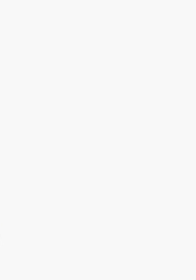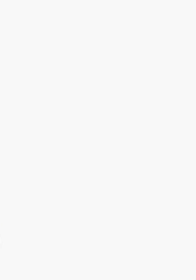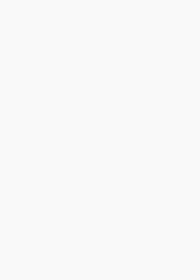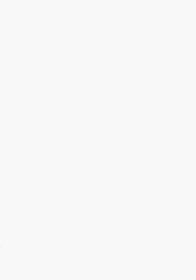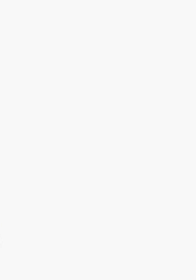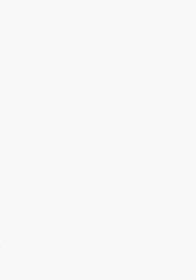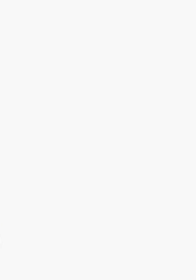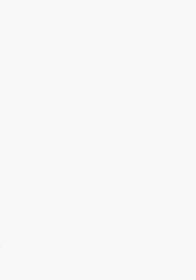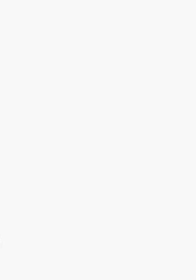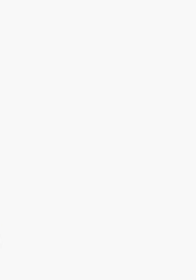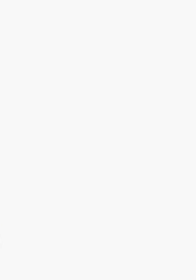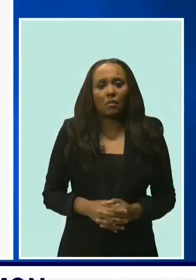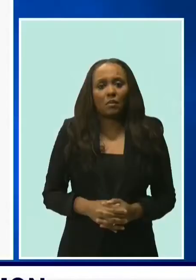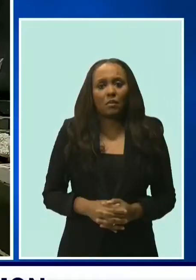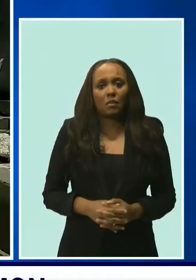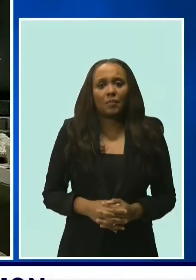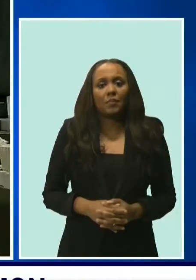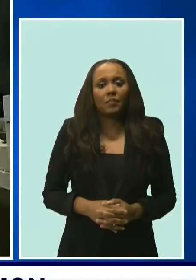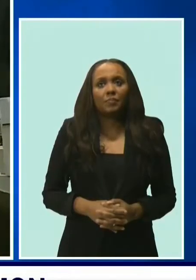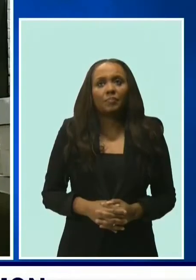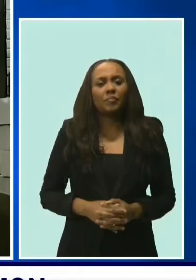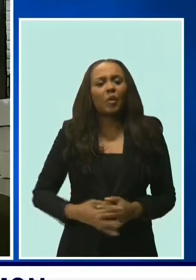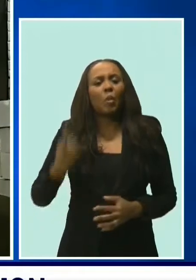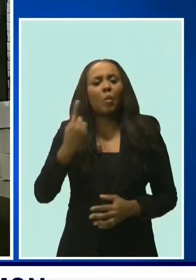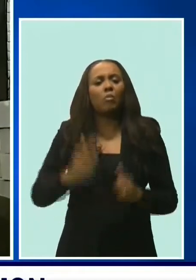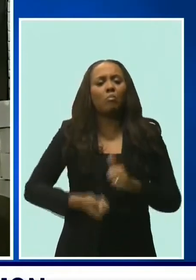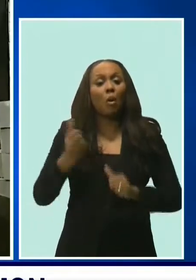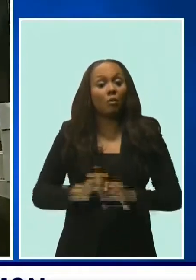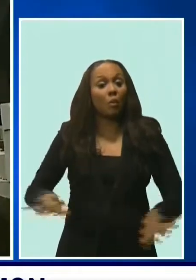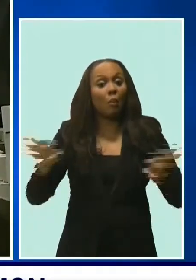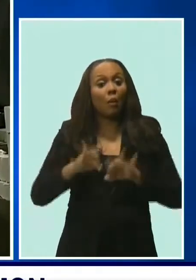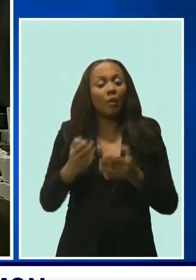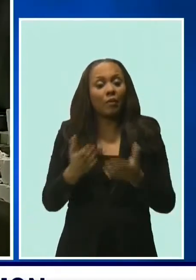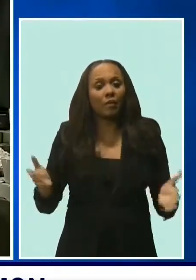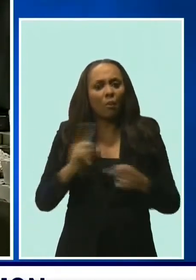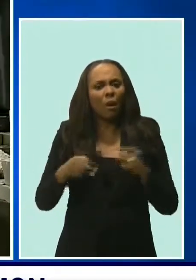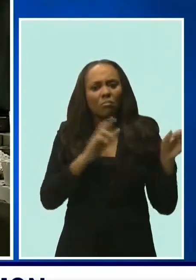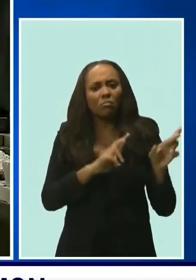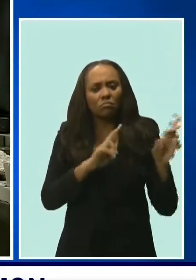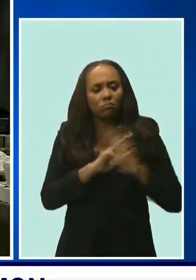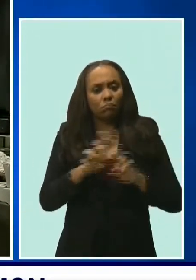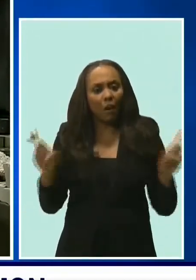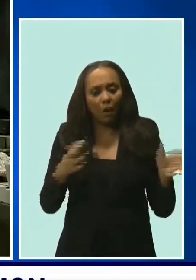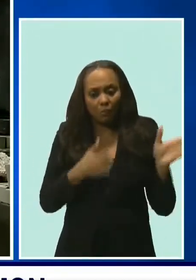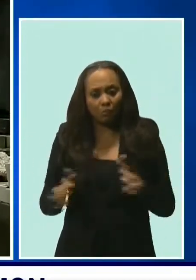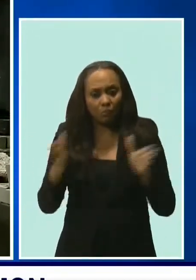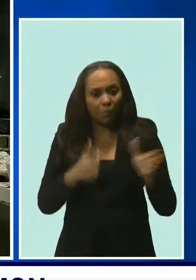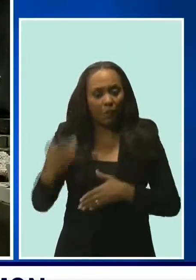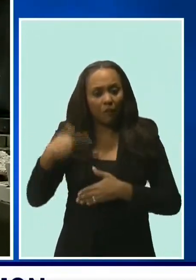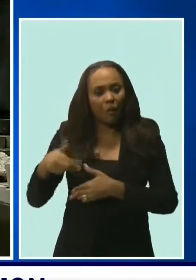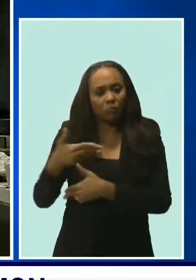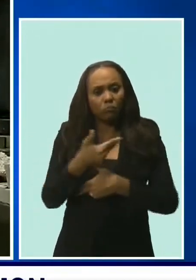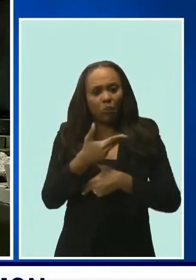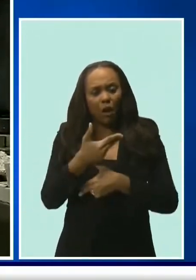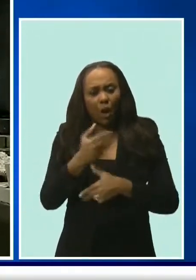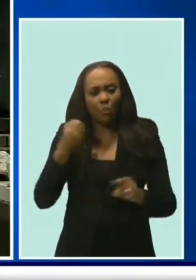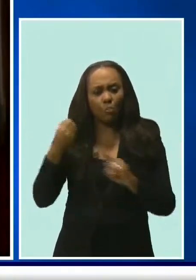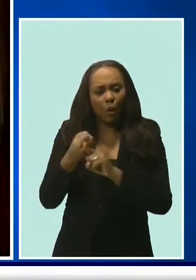interpreted in some corners as a pathway for the granting of citizenship. Water Resources Minister Wilfred Abrams says there is